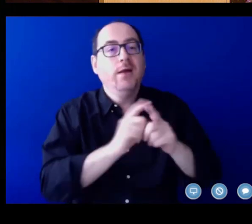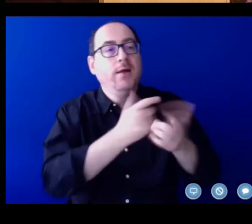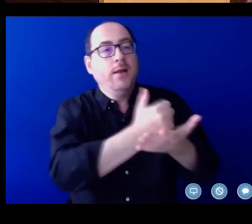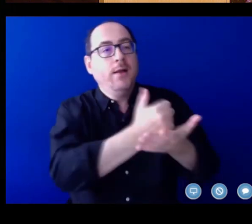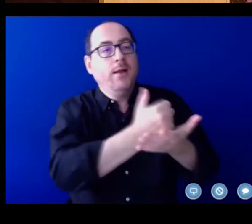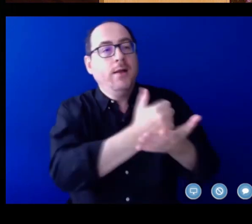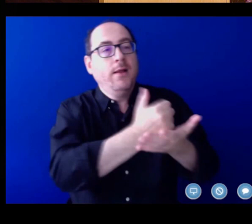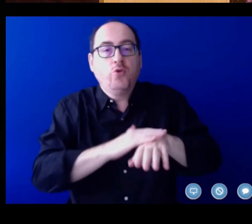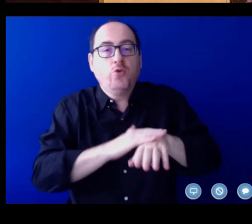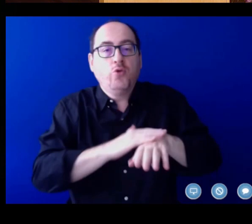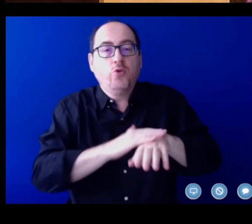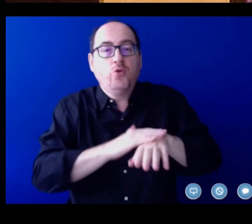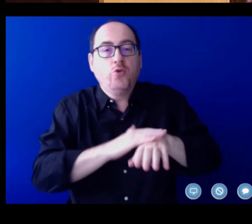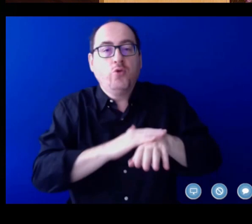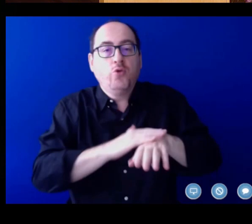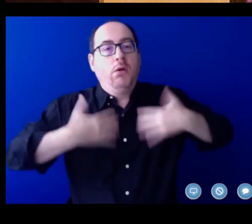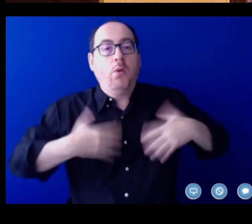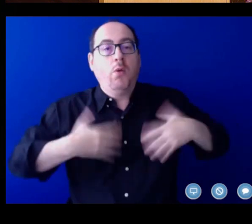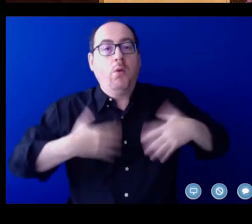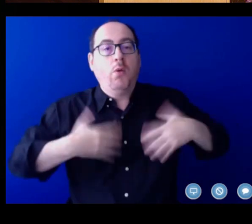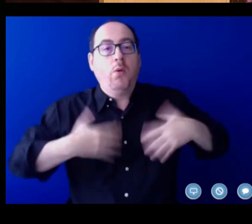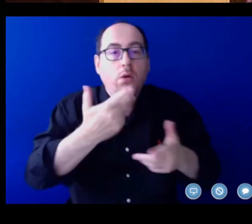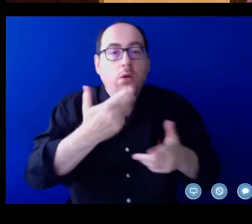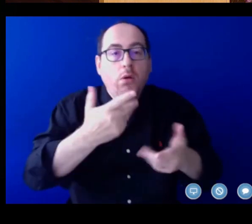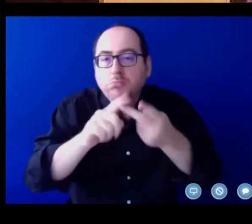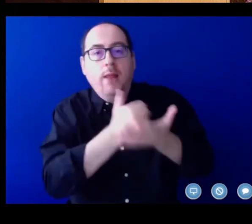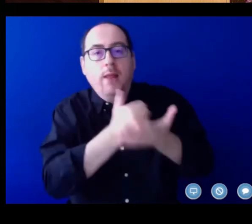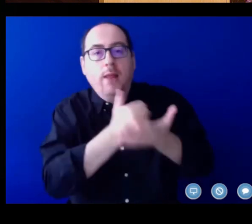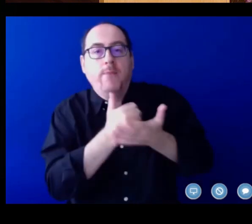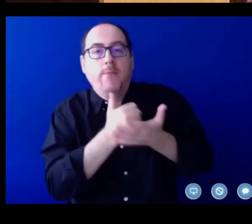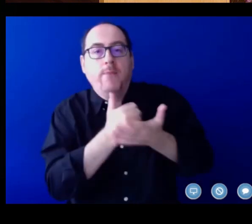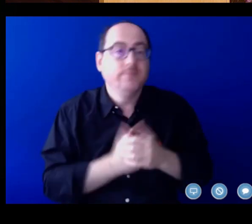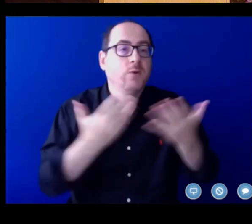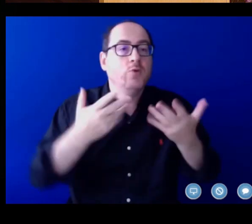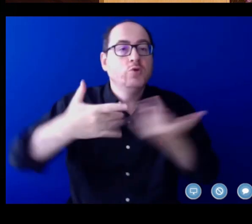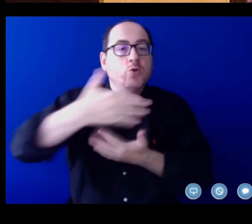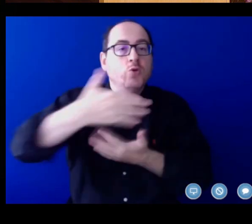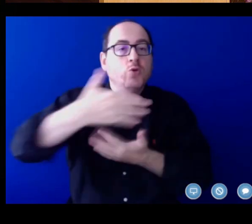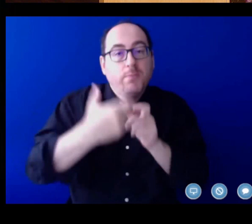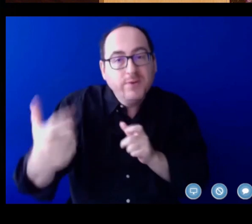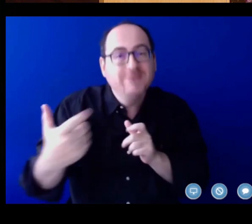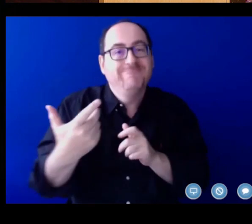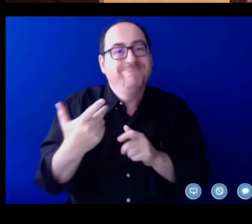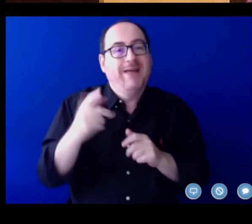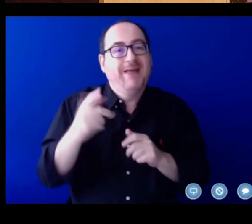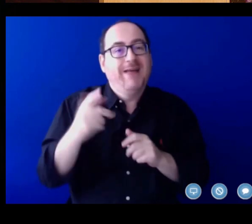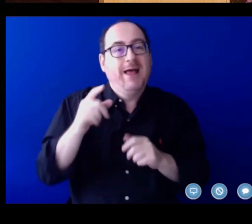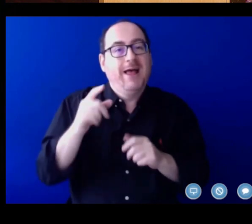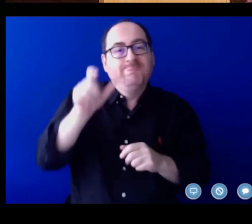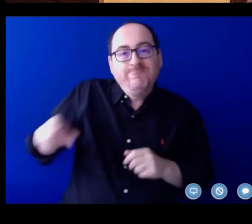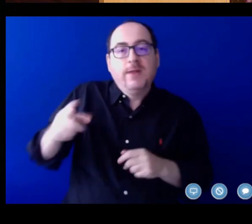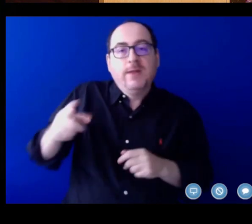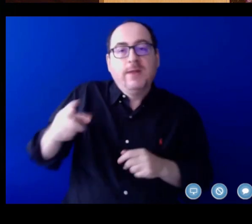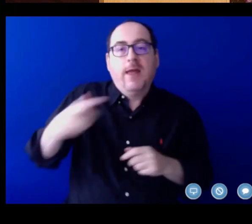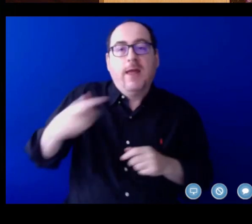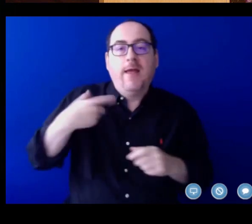importance. At the top of this diagram are what are described as the markers and means of integration: employment, housing, education, and health. And